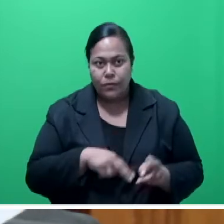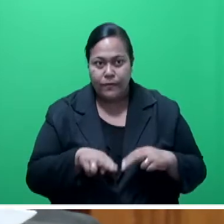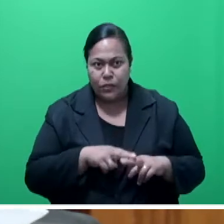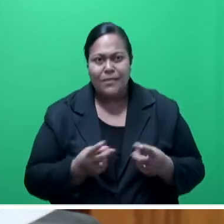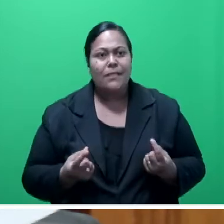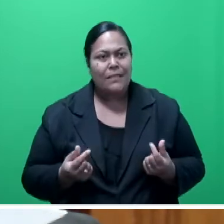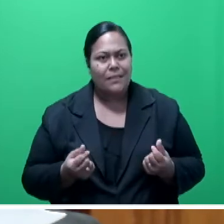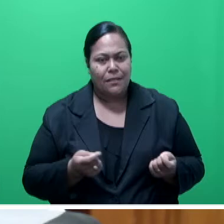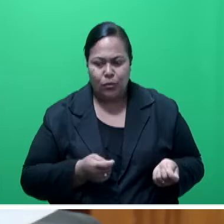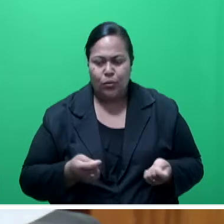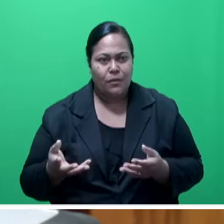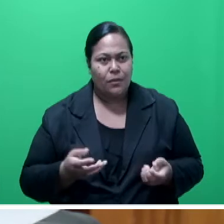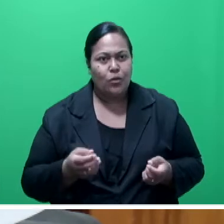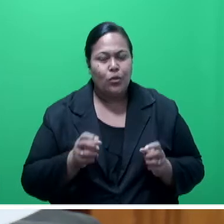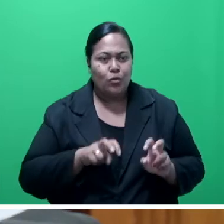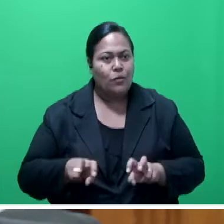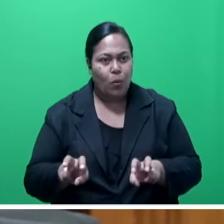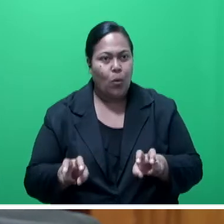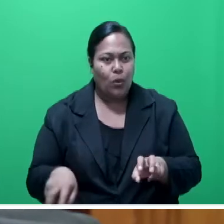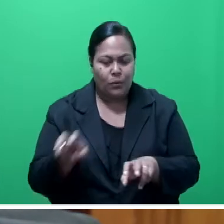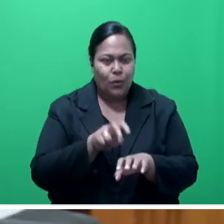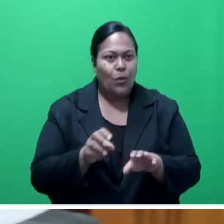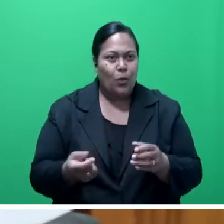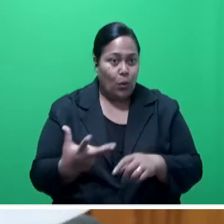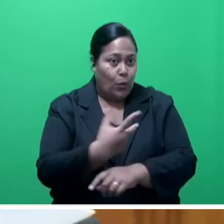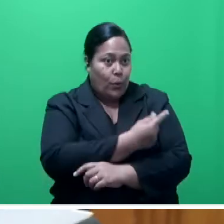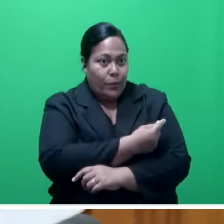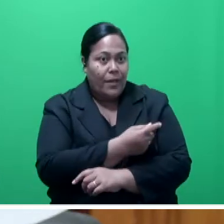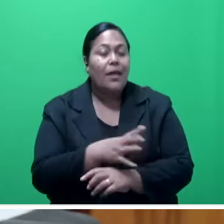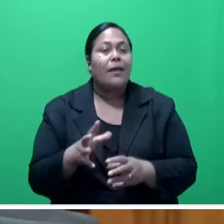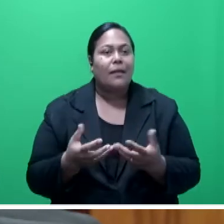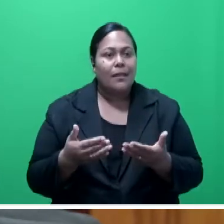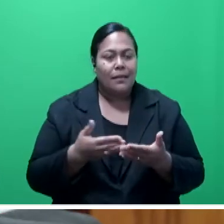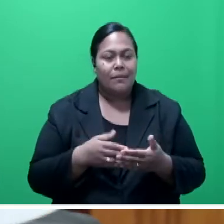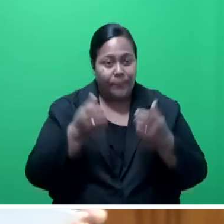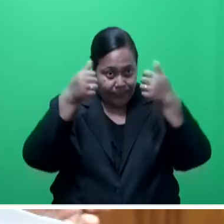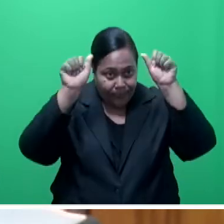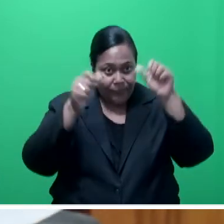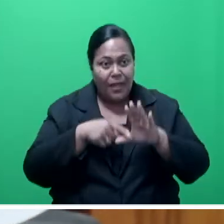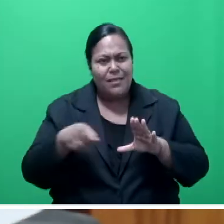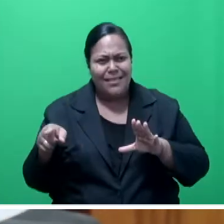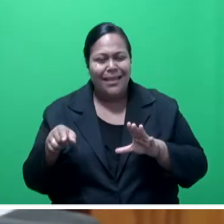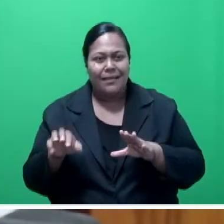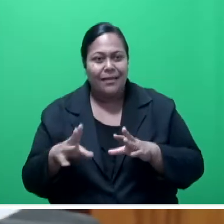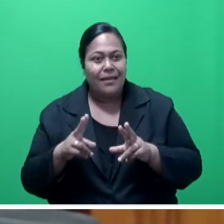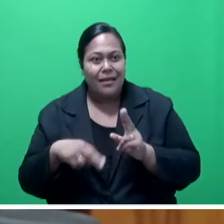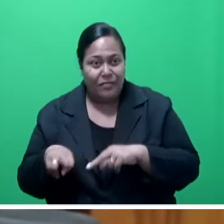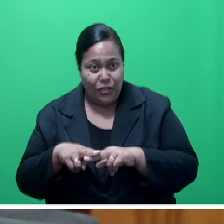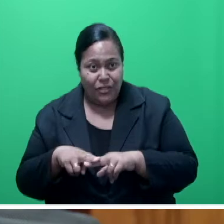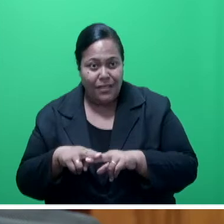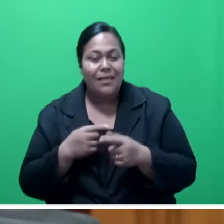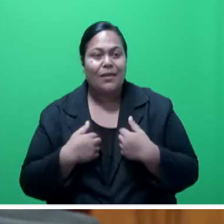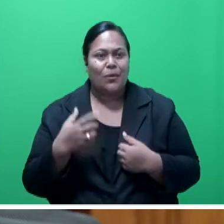transport embryos and implant in cows outside Vitilevu rather than transporting the whole animal. We also now